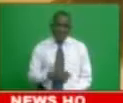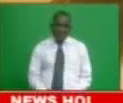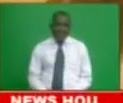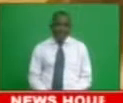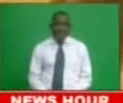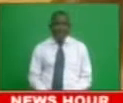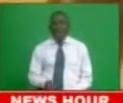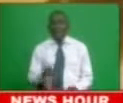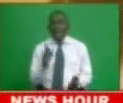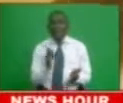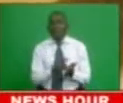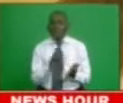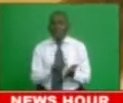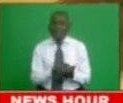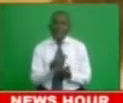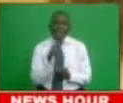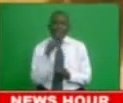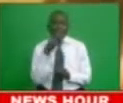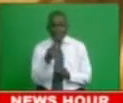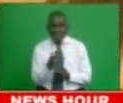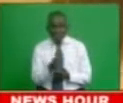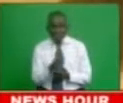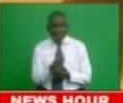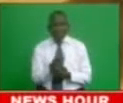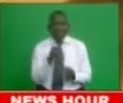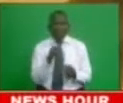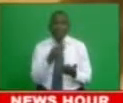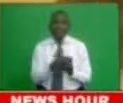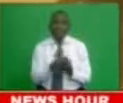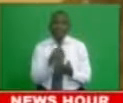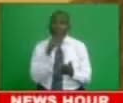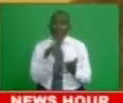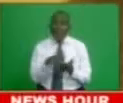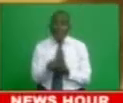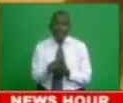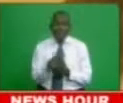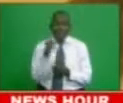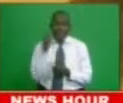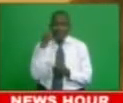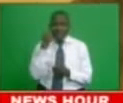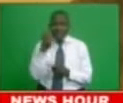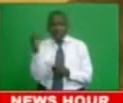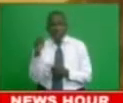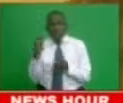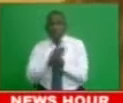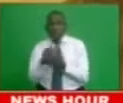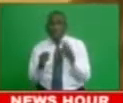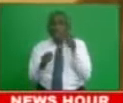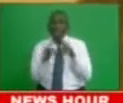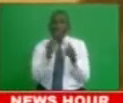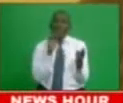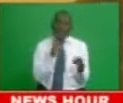Said the doctor, Nayen, or Chase, Yanis canama, a niba kunasen, bakunsubese, with